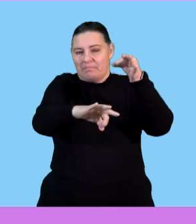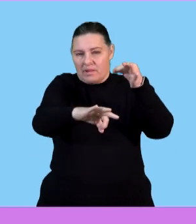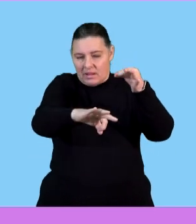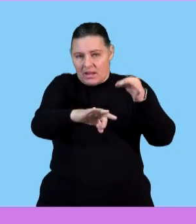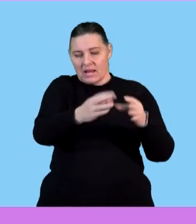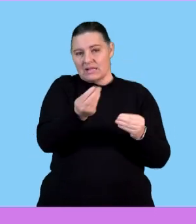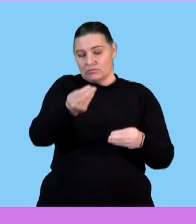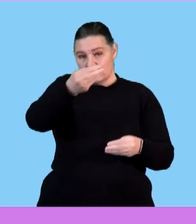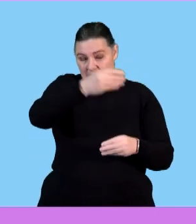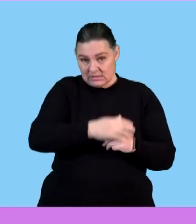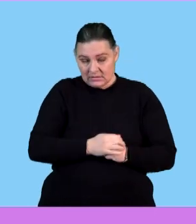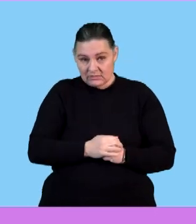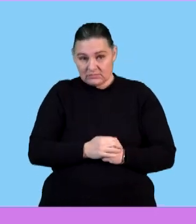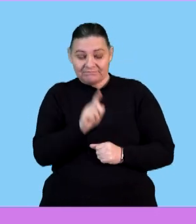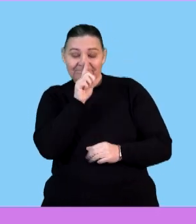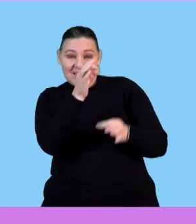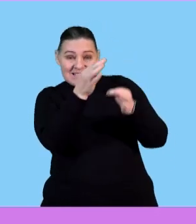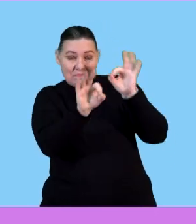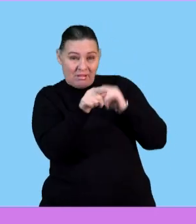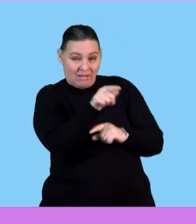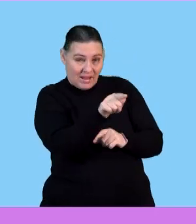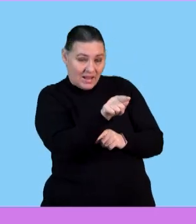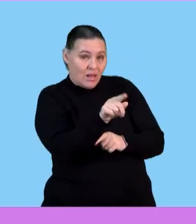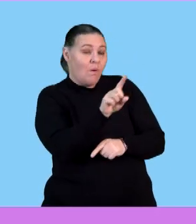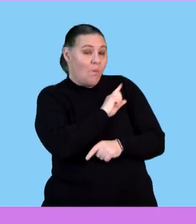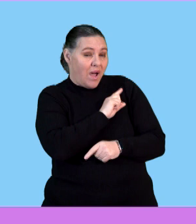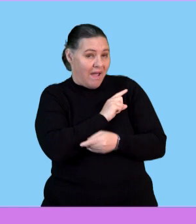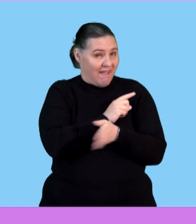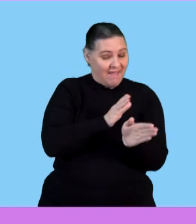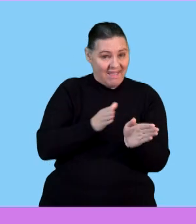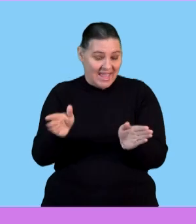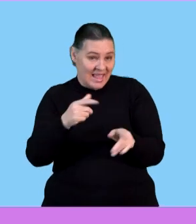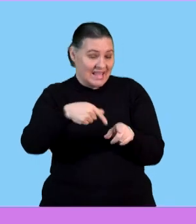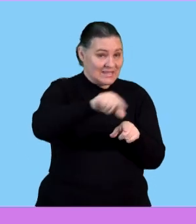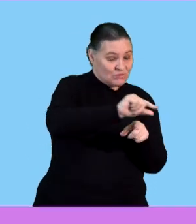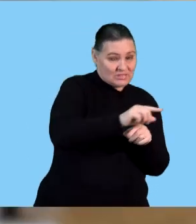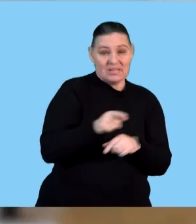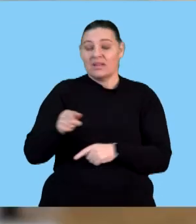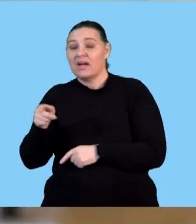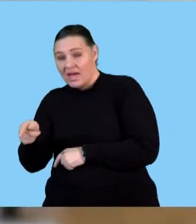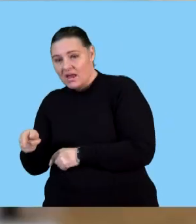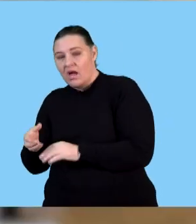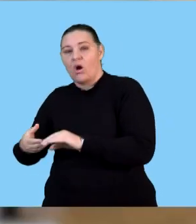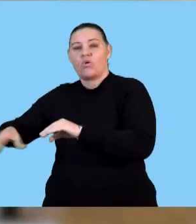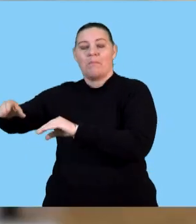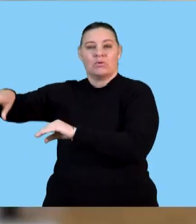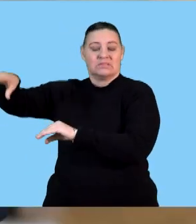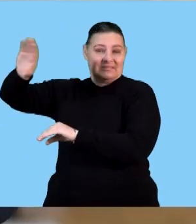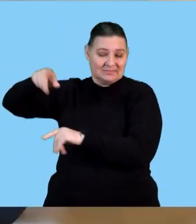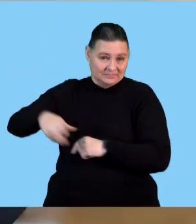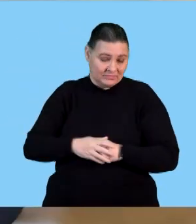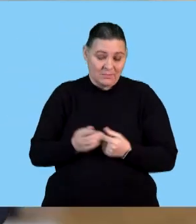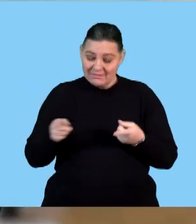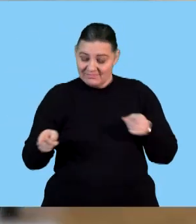simple interest. Again, we take note of the word simple because there's two types of interest here, simple interest or compound interest,